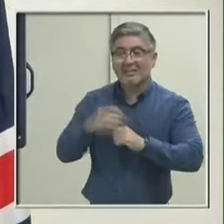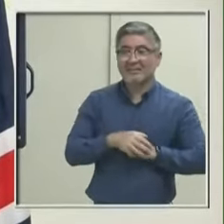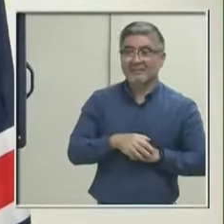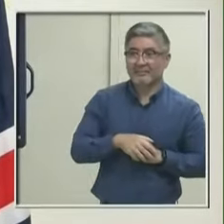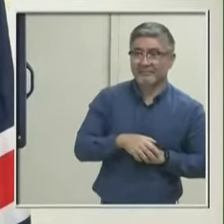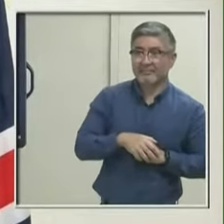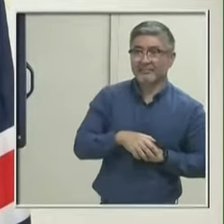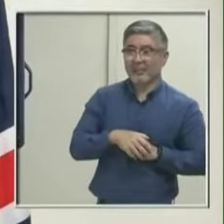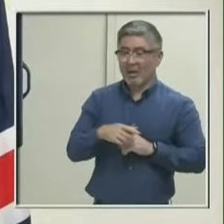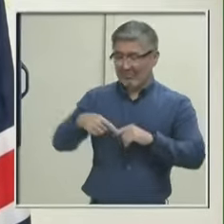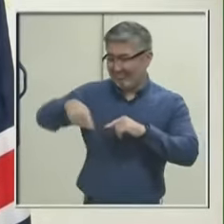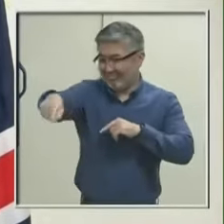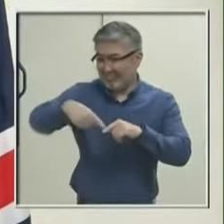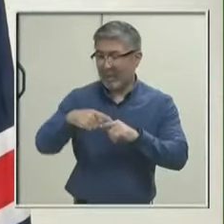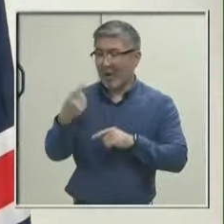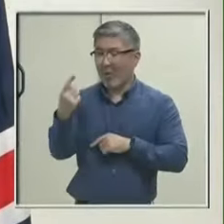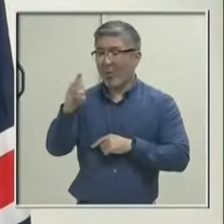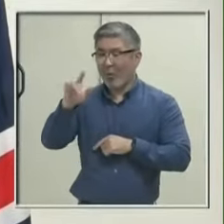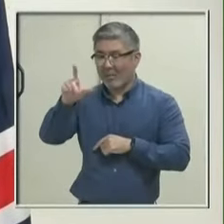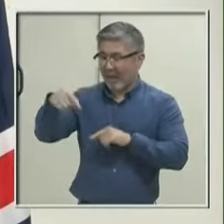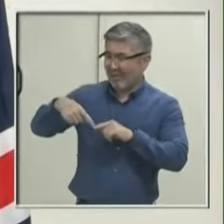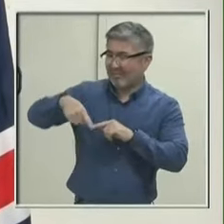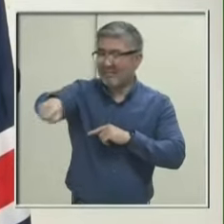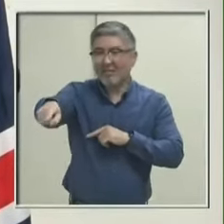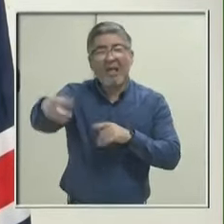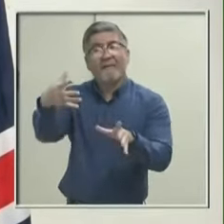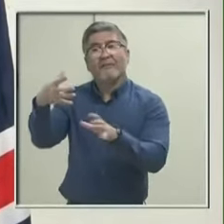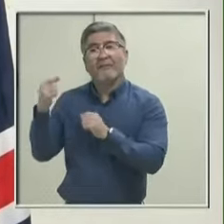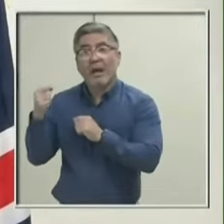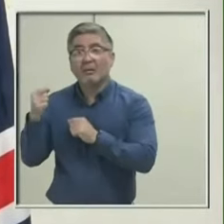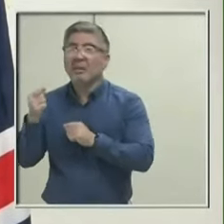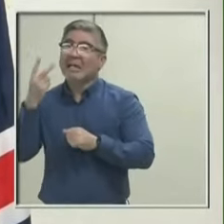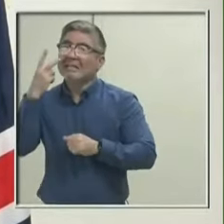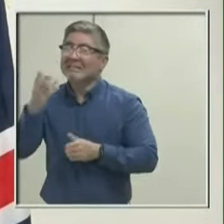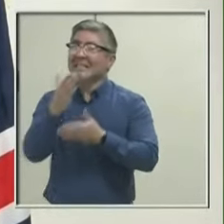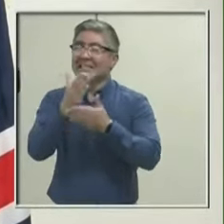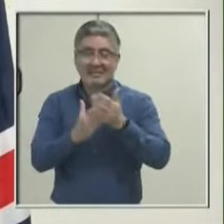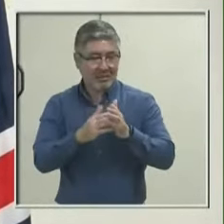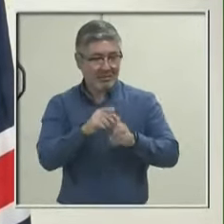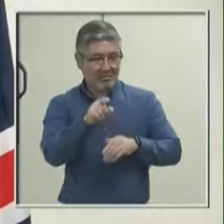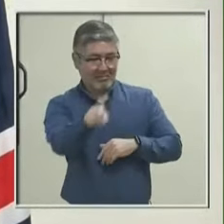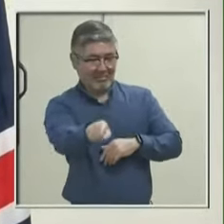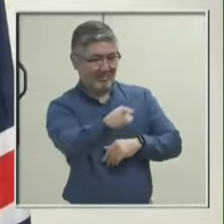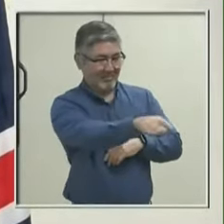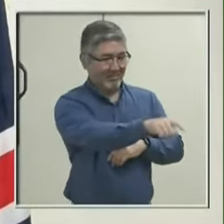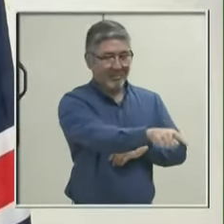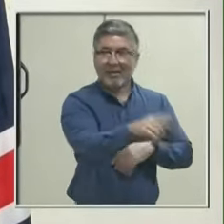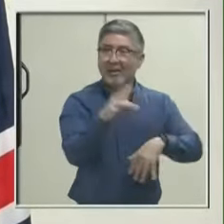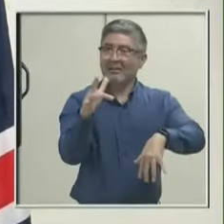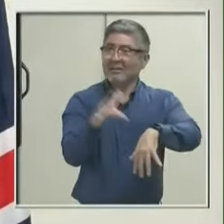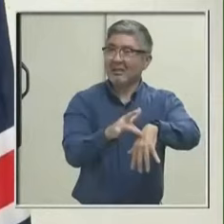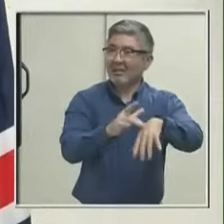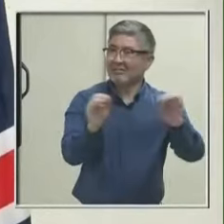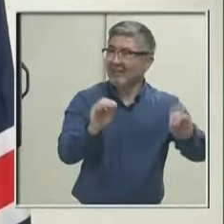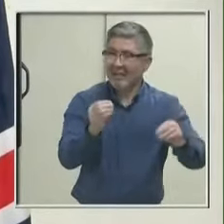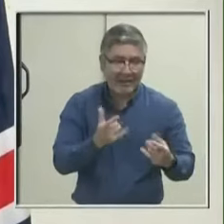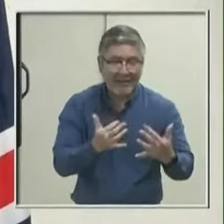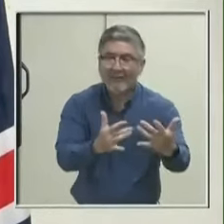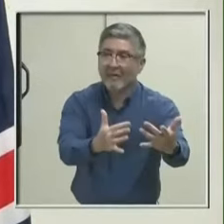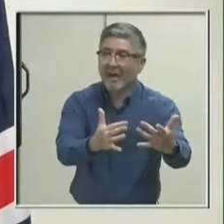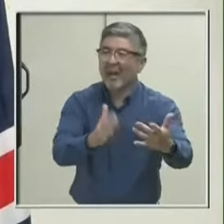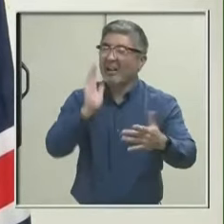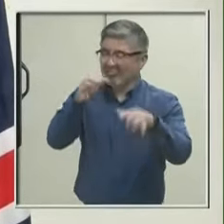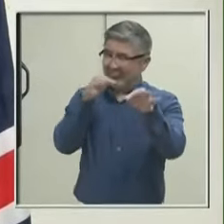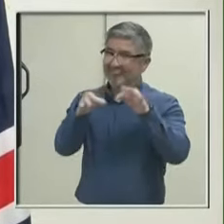areas that did not burn, which will be an important part of phase two is understanding why. But you'll clearly see, as we talked about